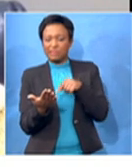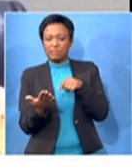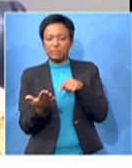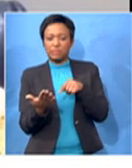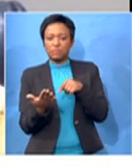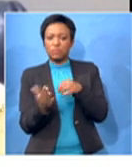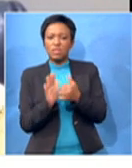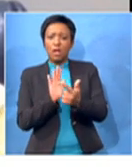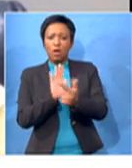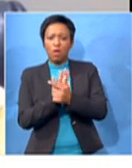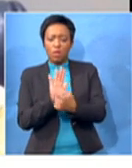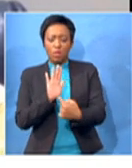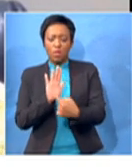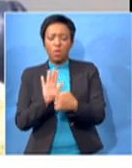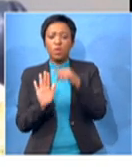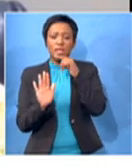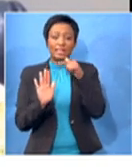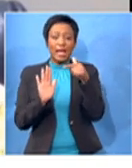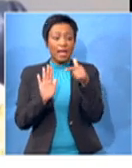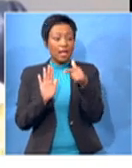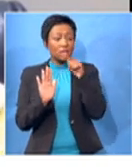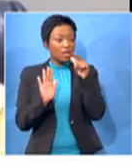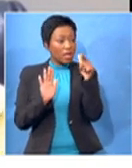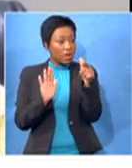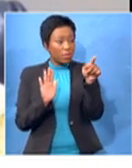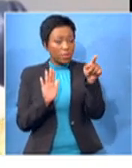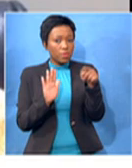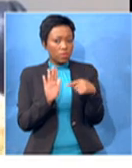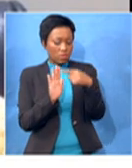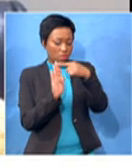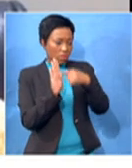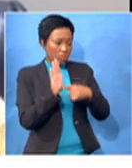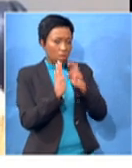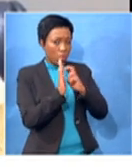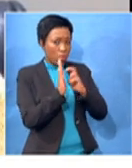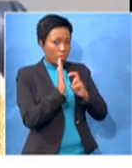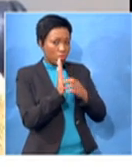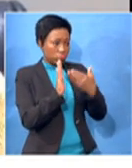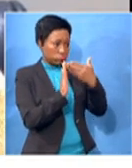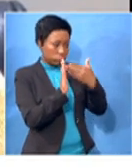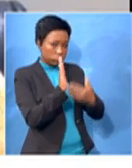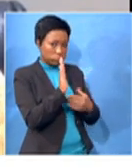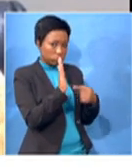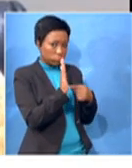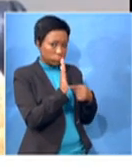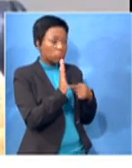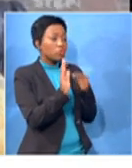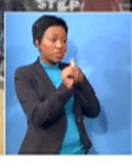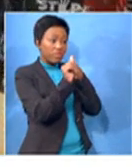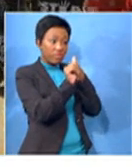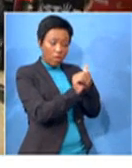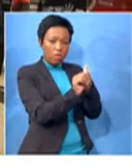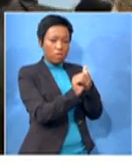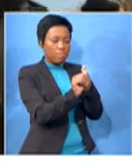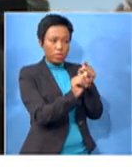that tells you that you shouldn't do as prescribed in that protection order. So can we stop pretending